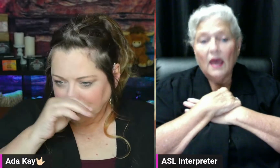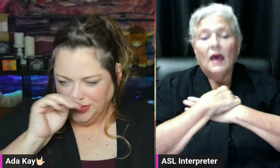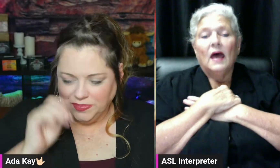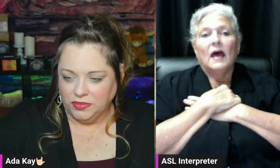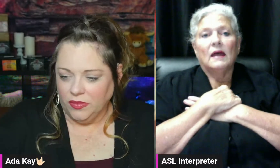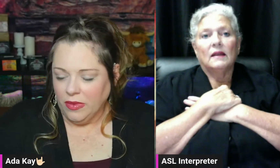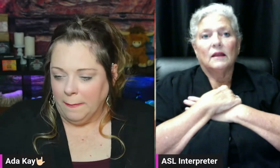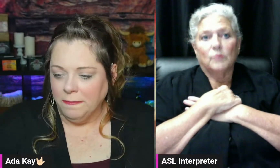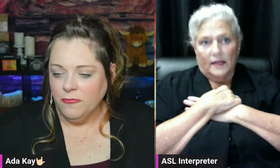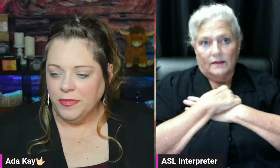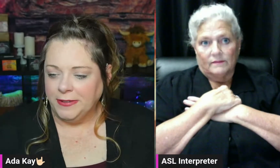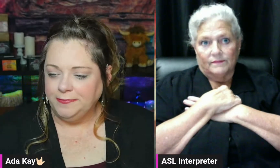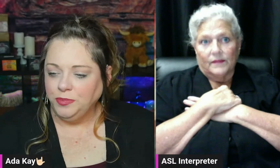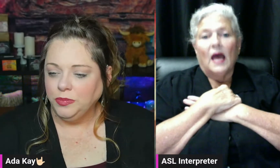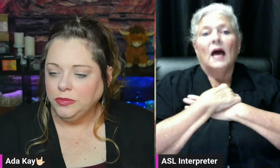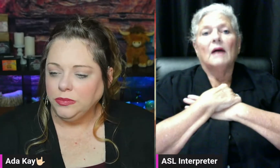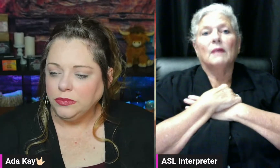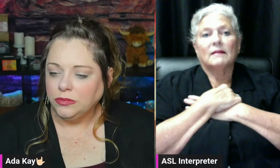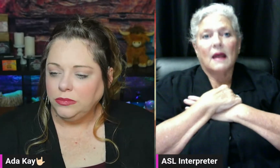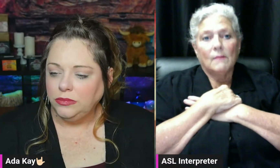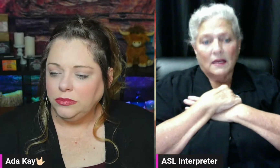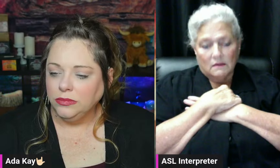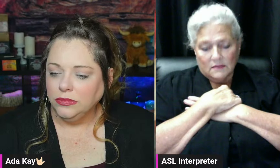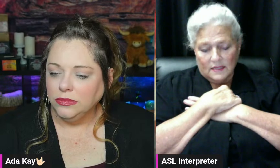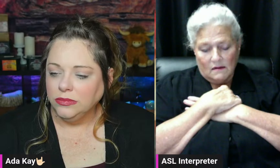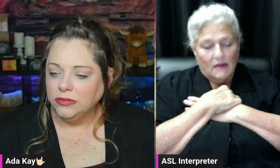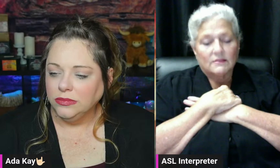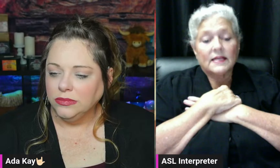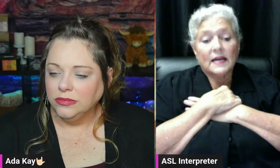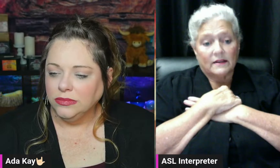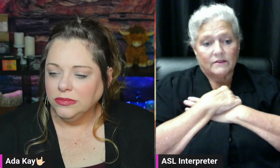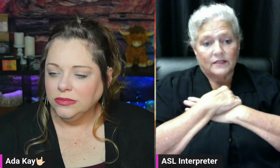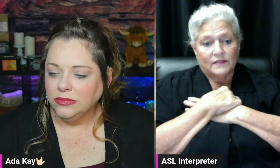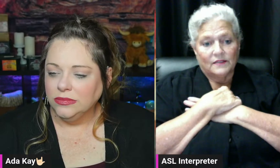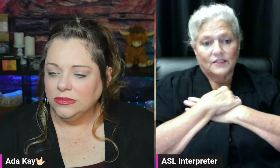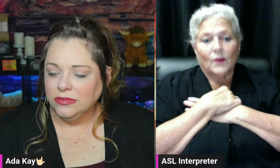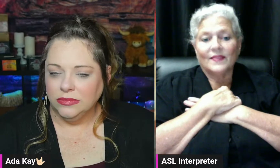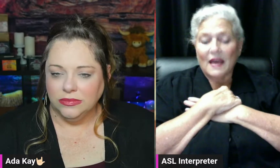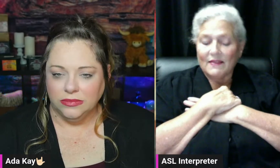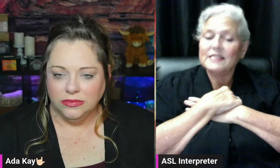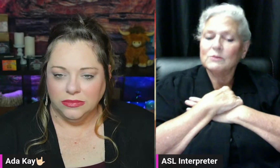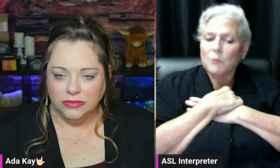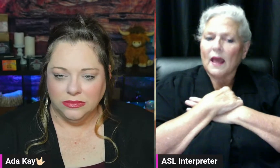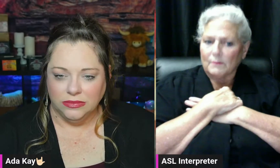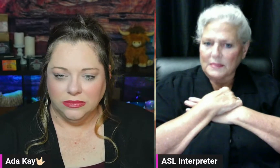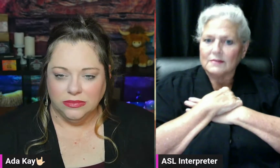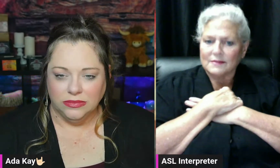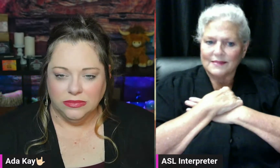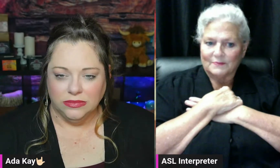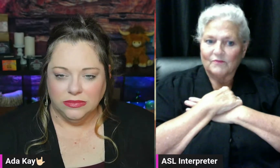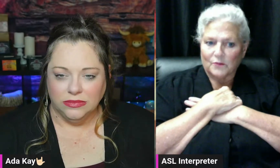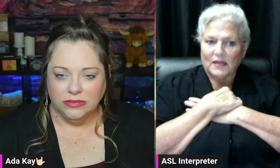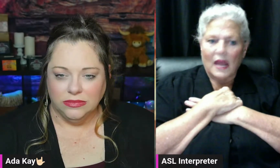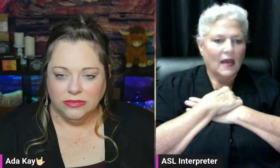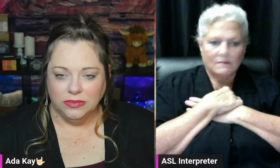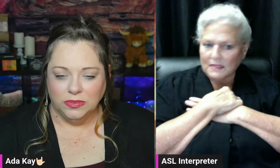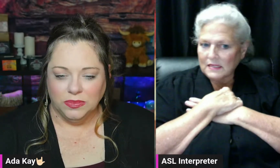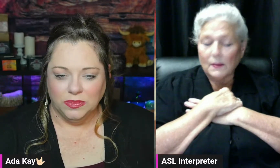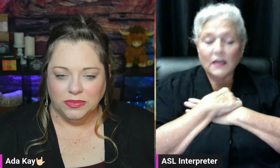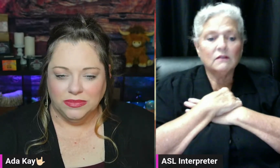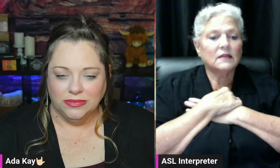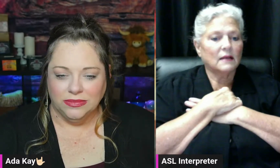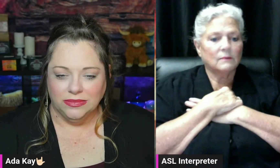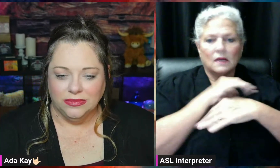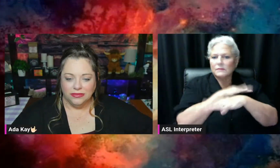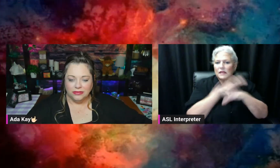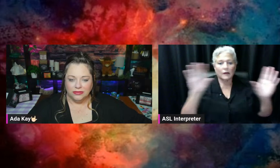Okay. And bread. And by the time I cooked it all, I was tired. So, and this is what happens for me. By the time